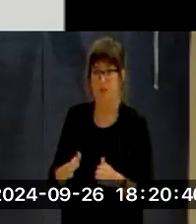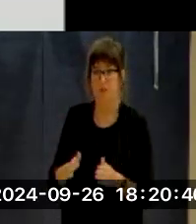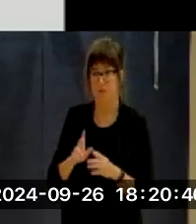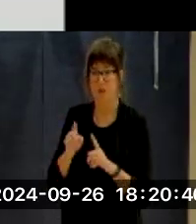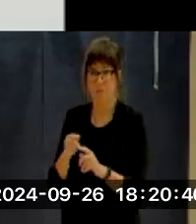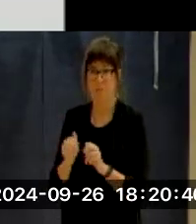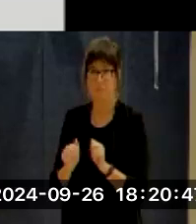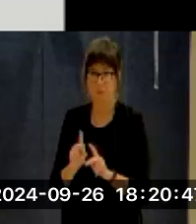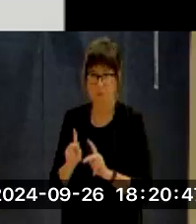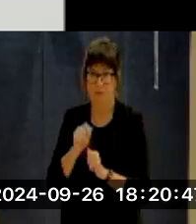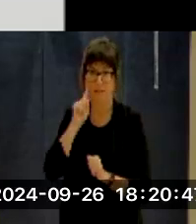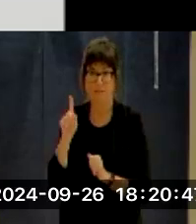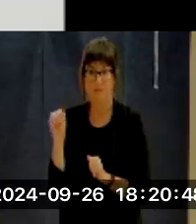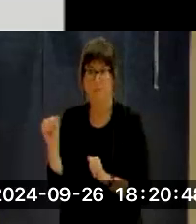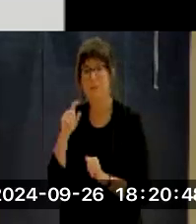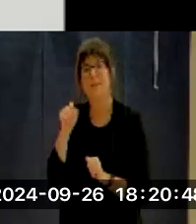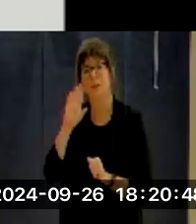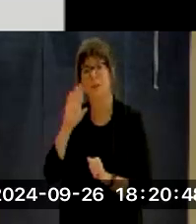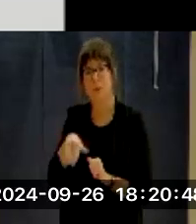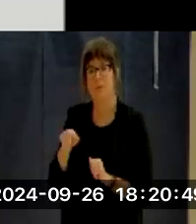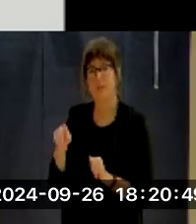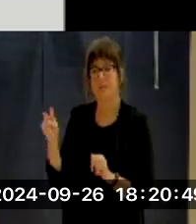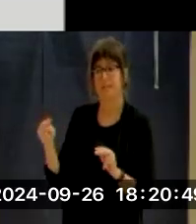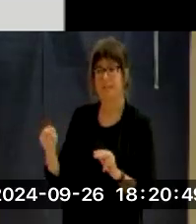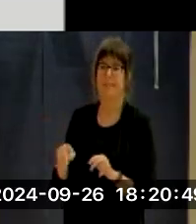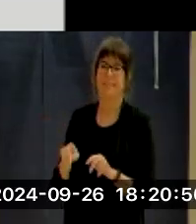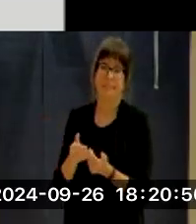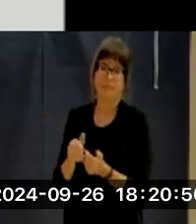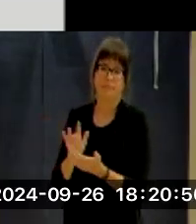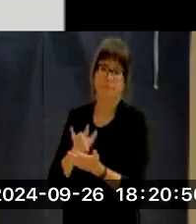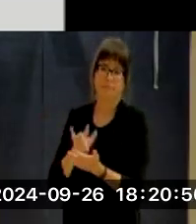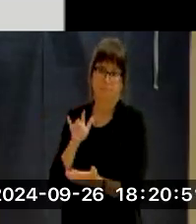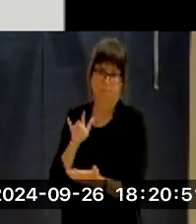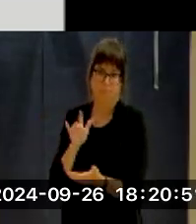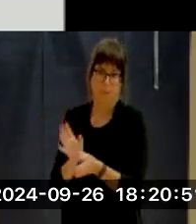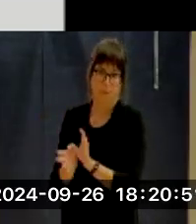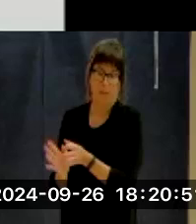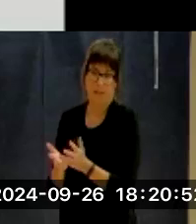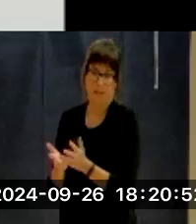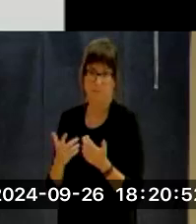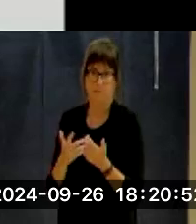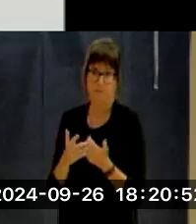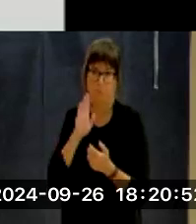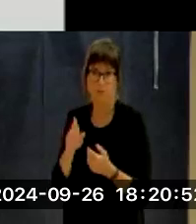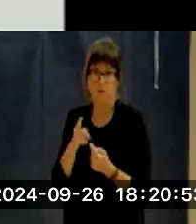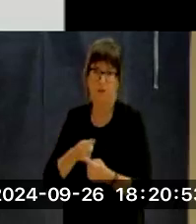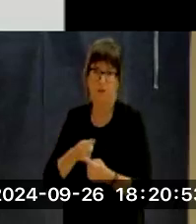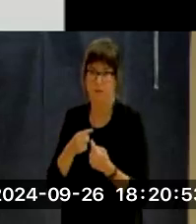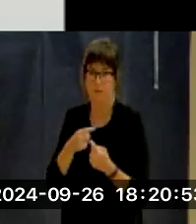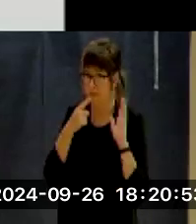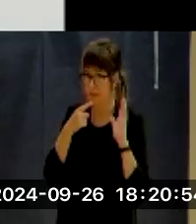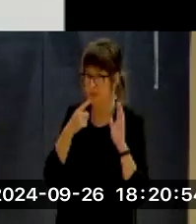intellectual disabilities because they know that they are seen as easily manipulated and will have difficulty testifying in court